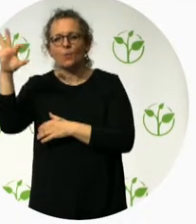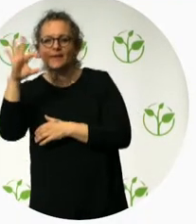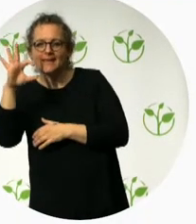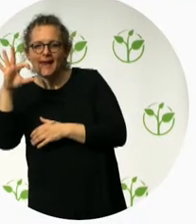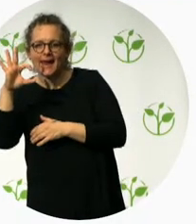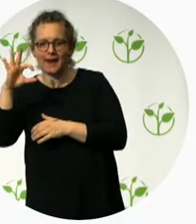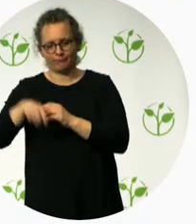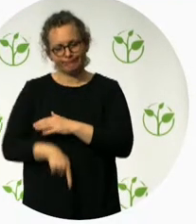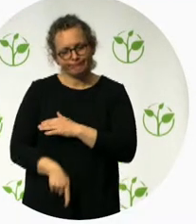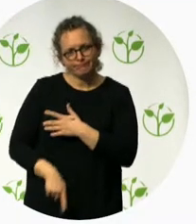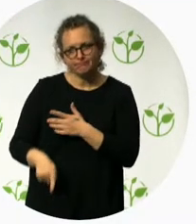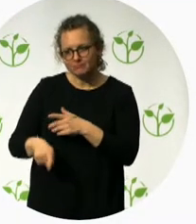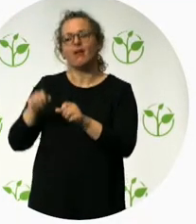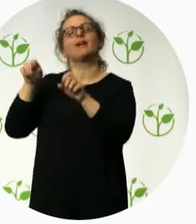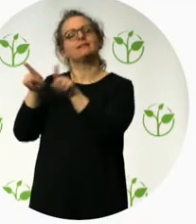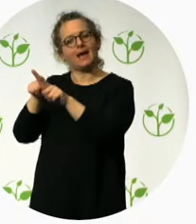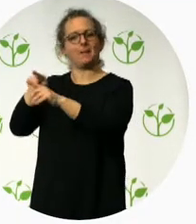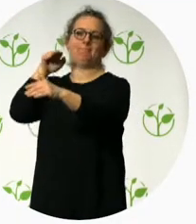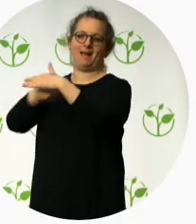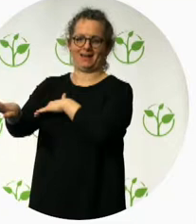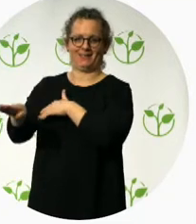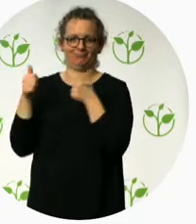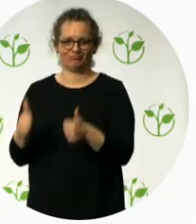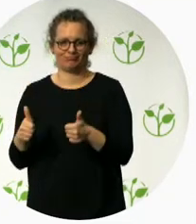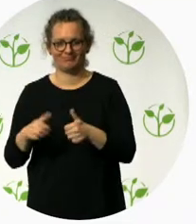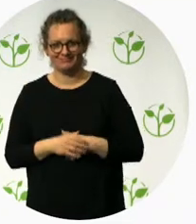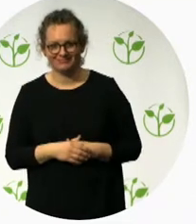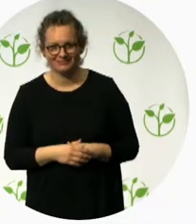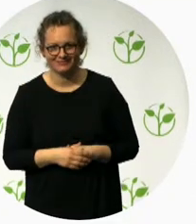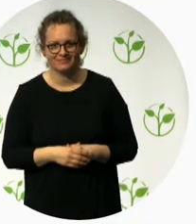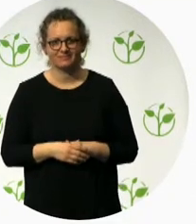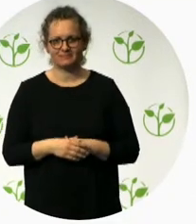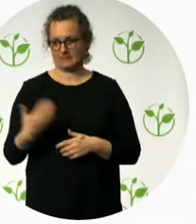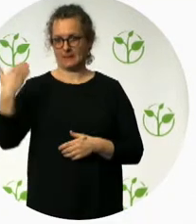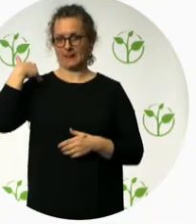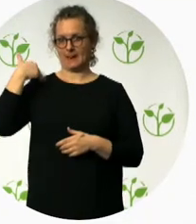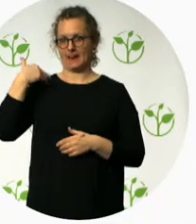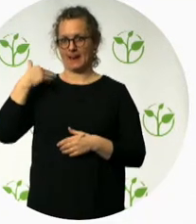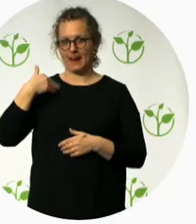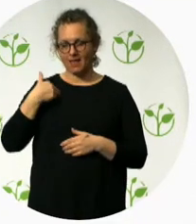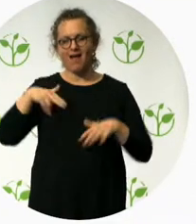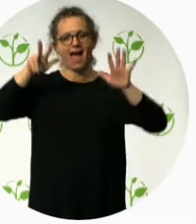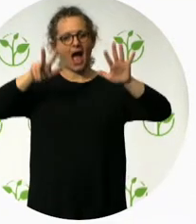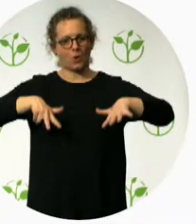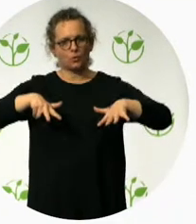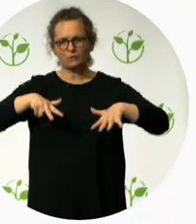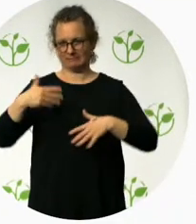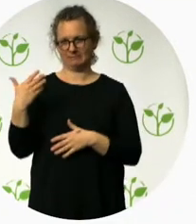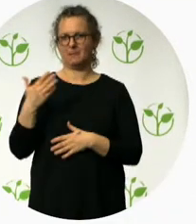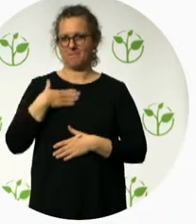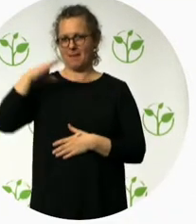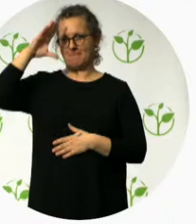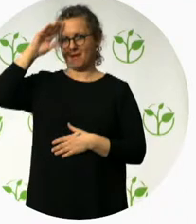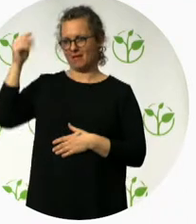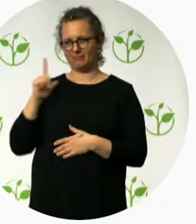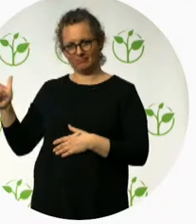of the barriers, and then you see that personal commitment is not there, political will is not enough, but yet the Presidential Secretariat of Sri Lanka